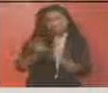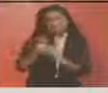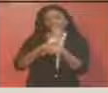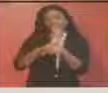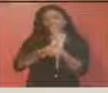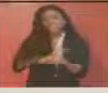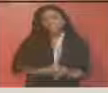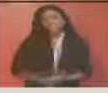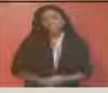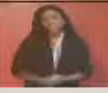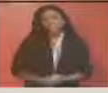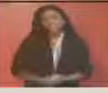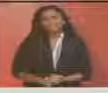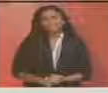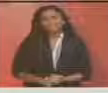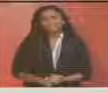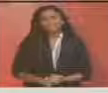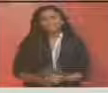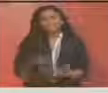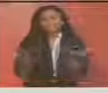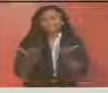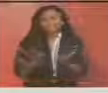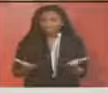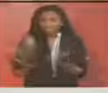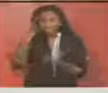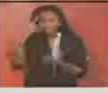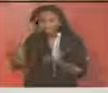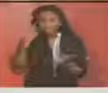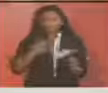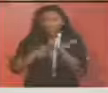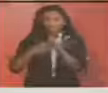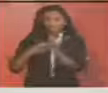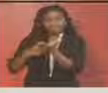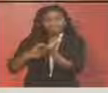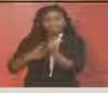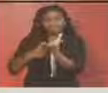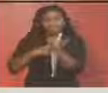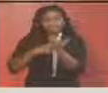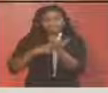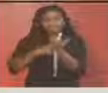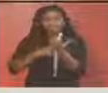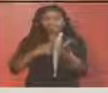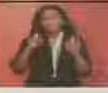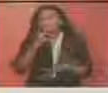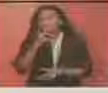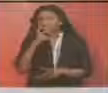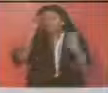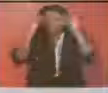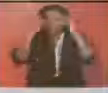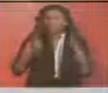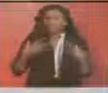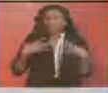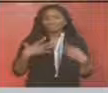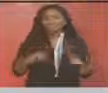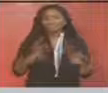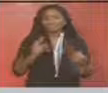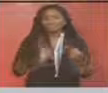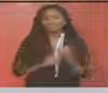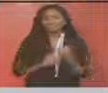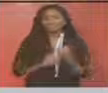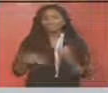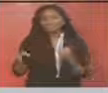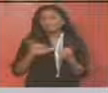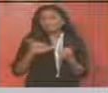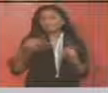Ministry's COVID-19 strategy. Here to share the latest COVID-19 updates with us are the Honorable Terence Dayalsing, Minister